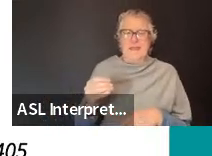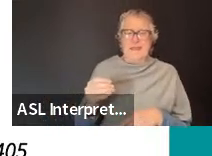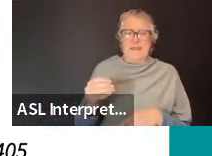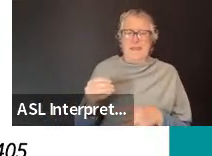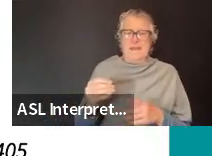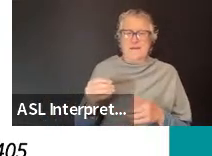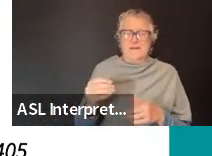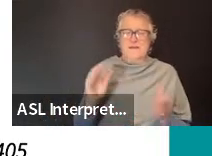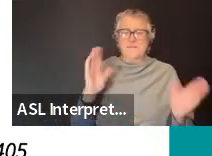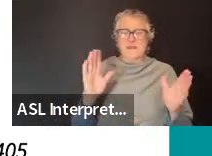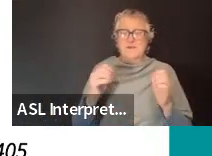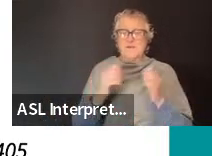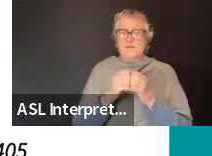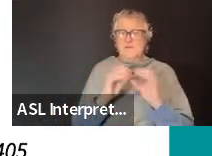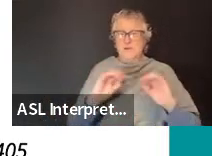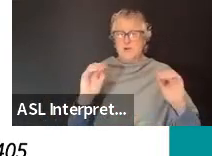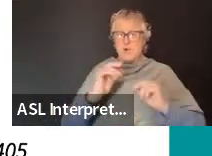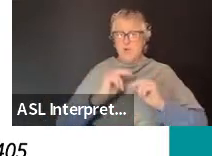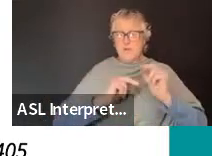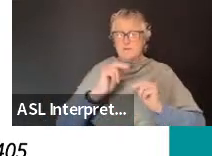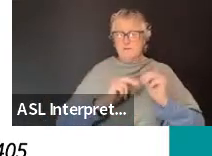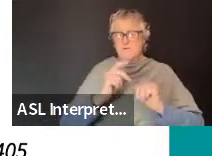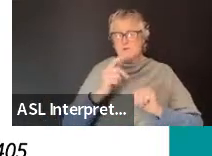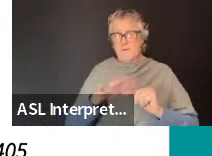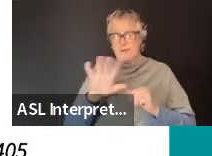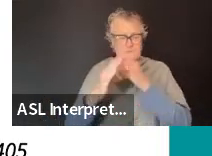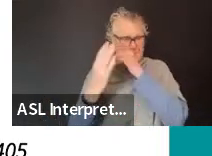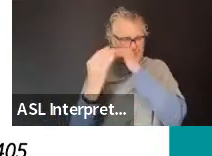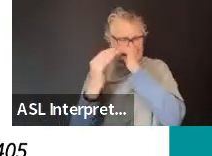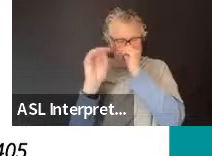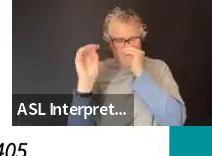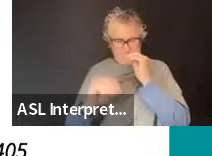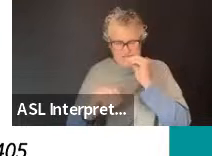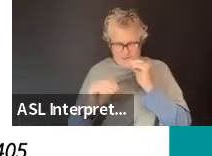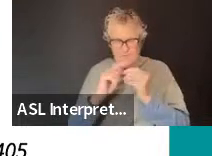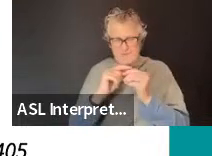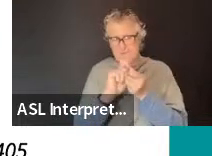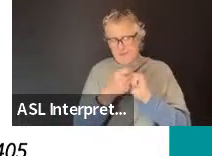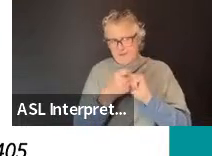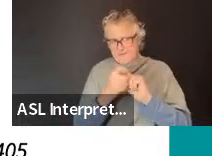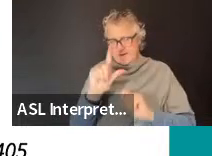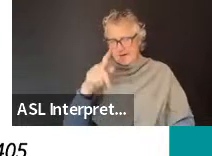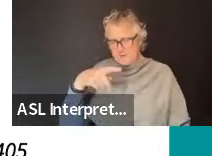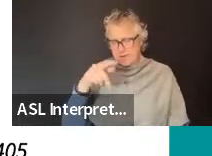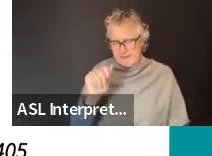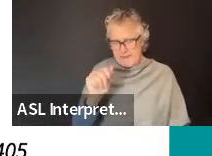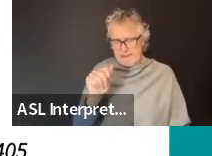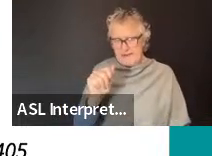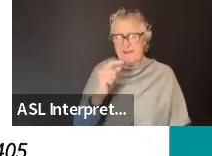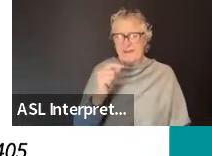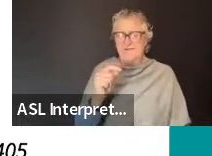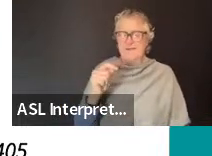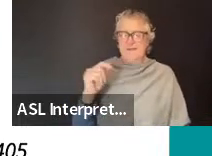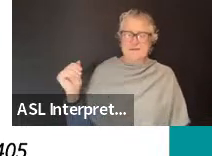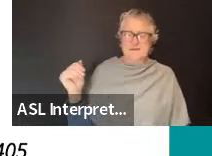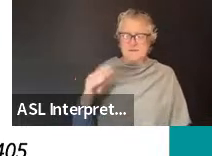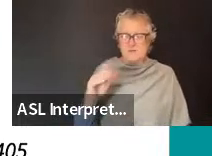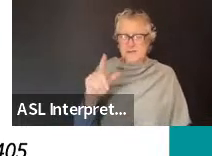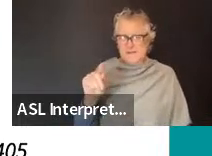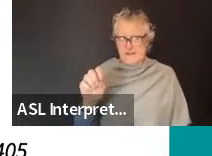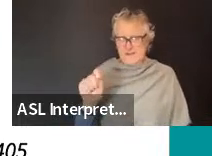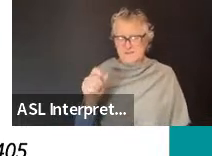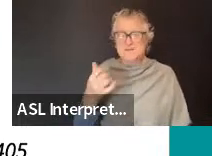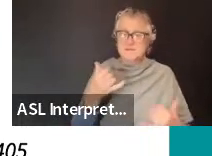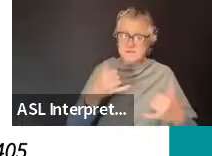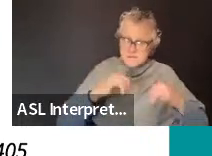build, for about a 14% comparison with the modified LPA with 2 auxiliary lanes. There will still be bottlenecks on I-5 south of